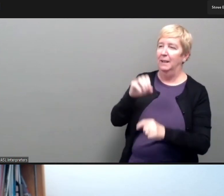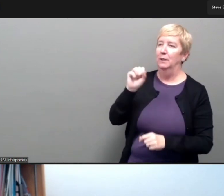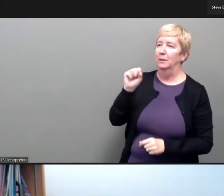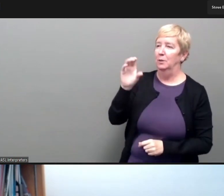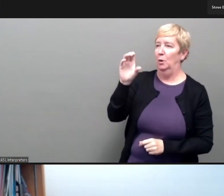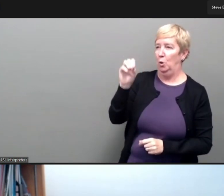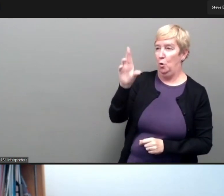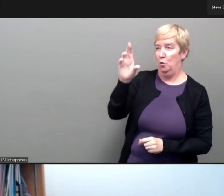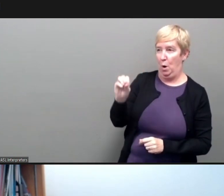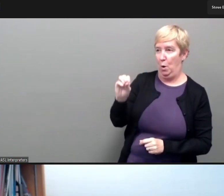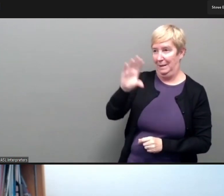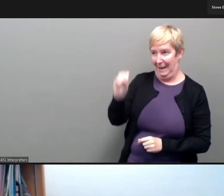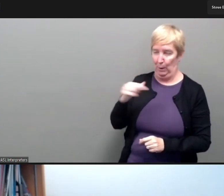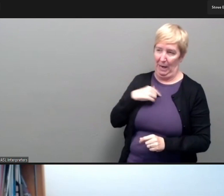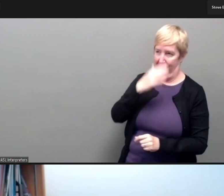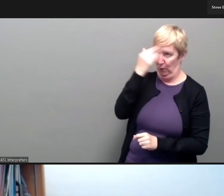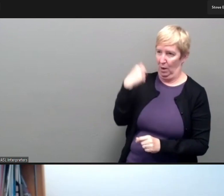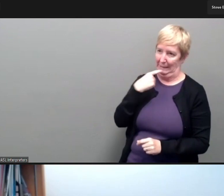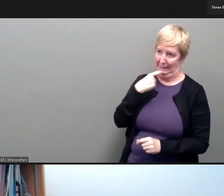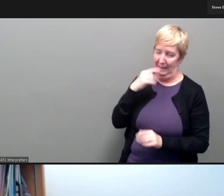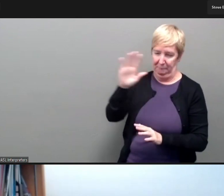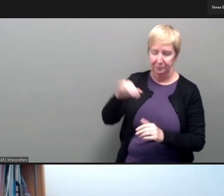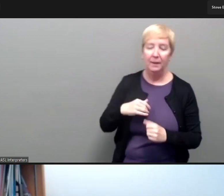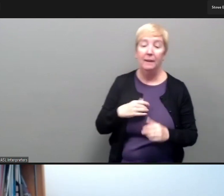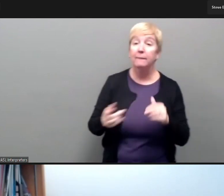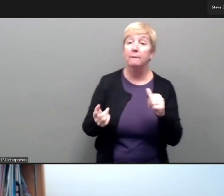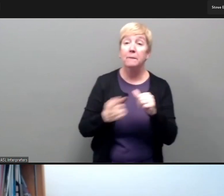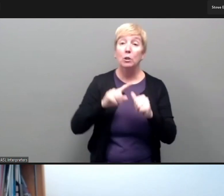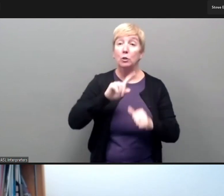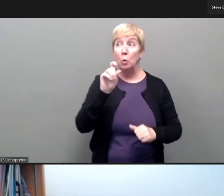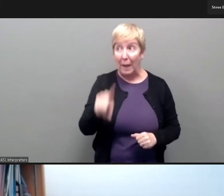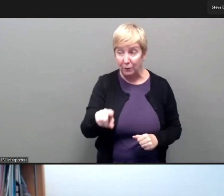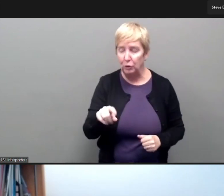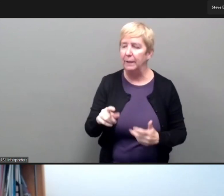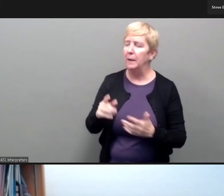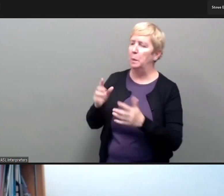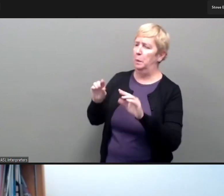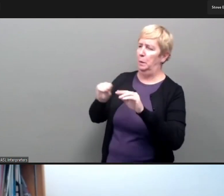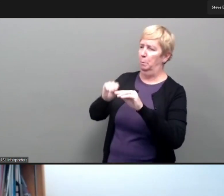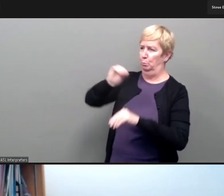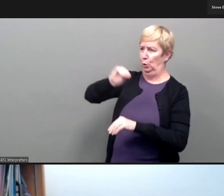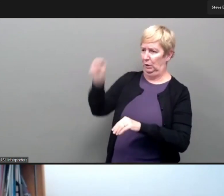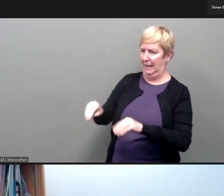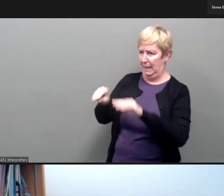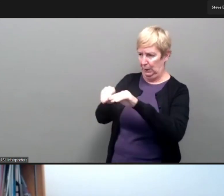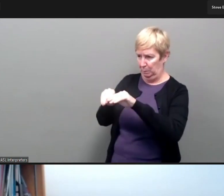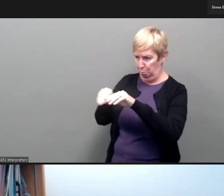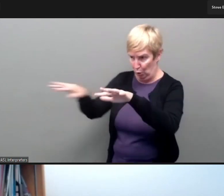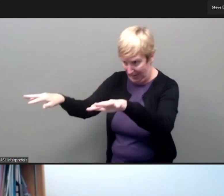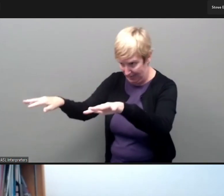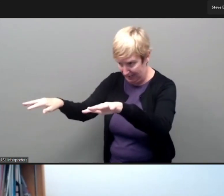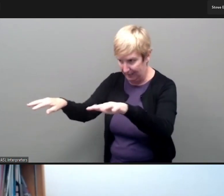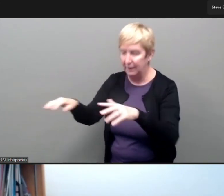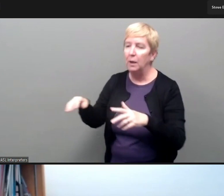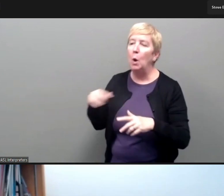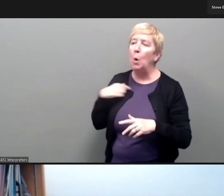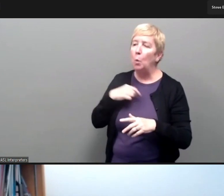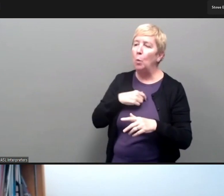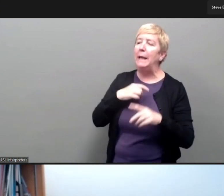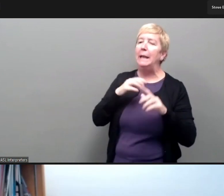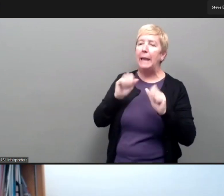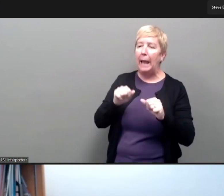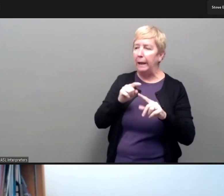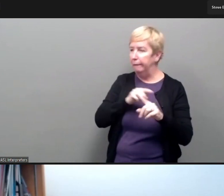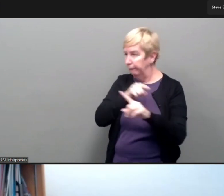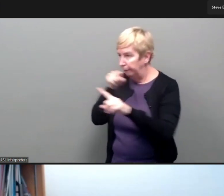mentioned that. But the first question was the percentage of spread that can be traced back to unvaccinated